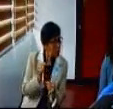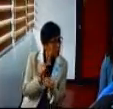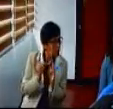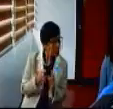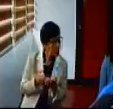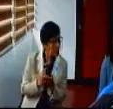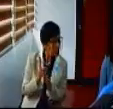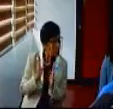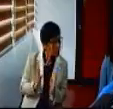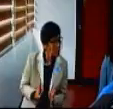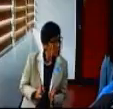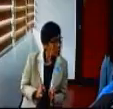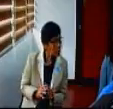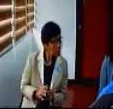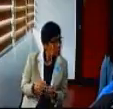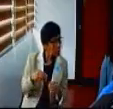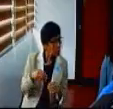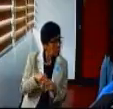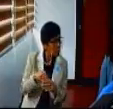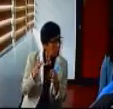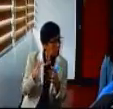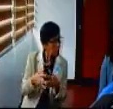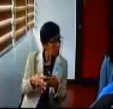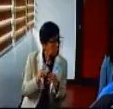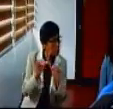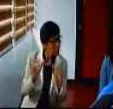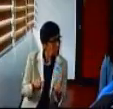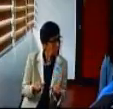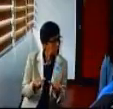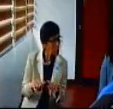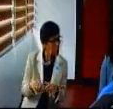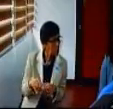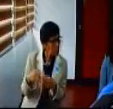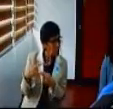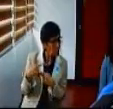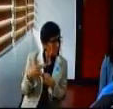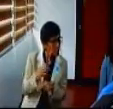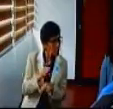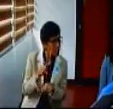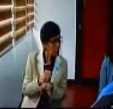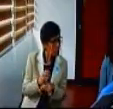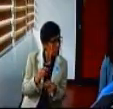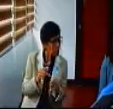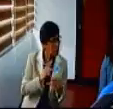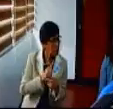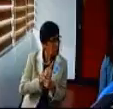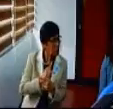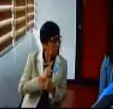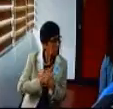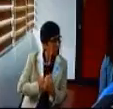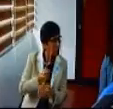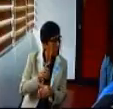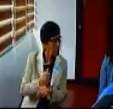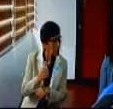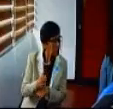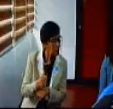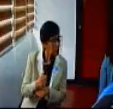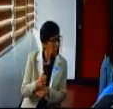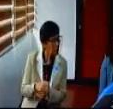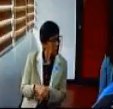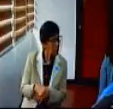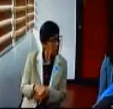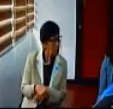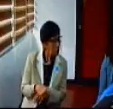The Inter-American system, of which I know you soon hear an expert presentation. The ILO, the International